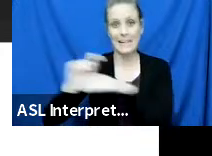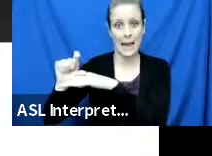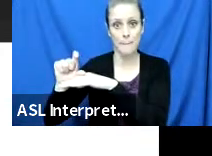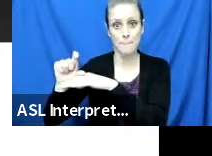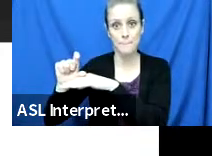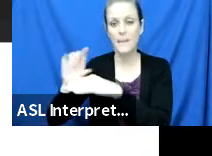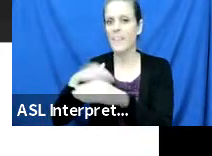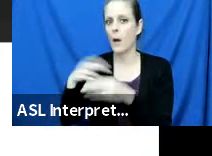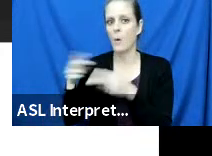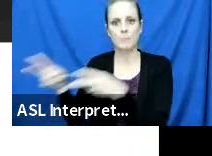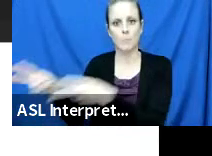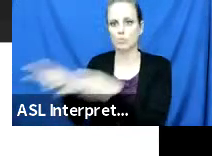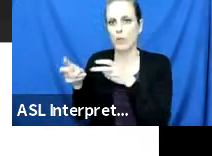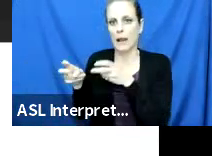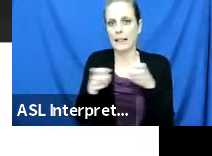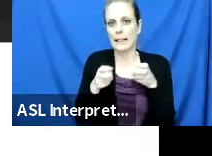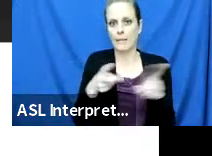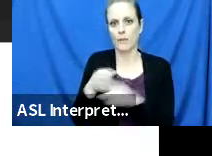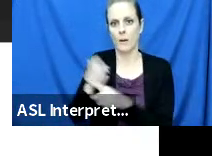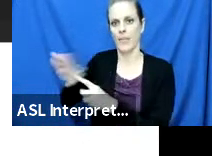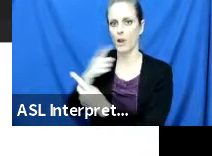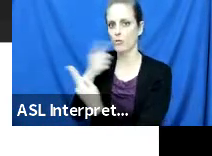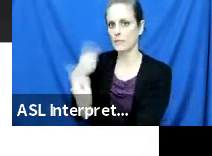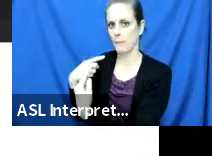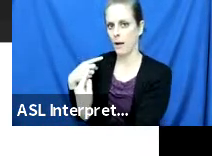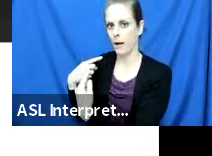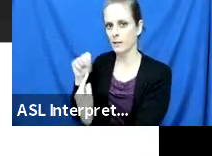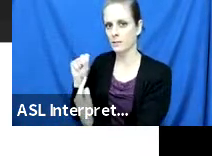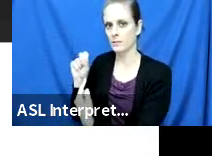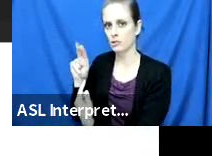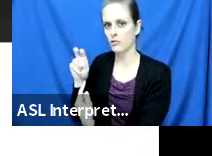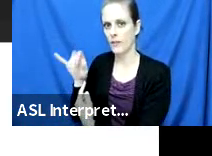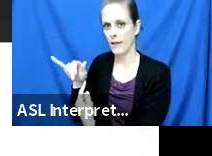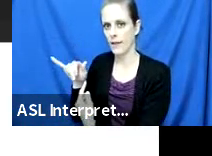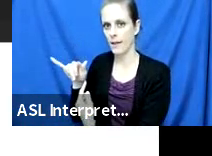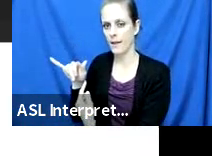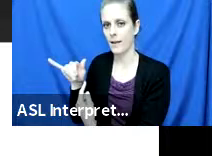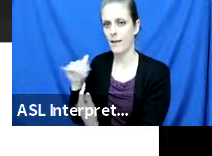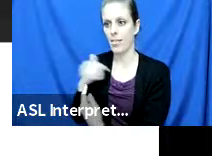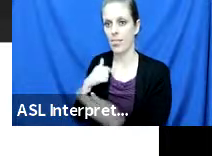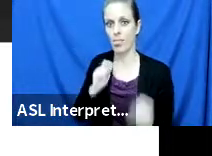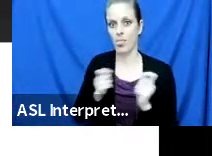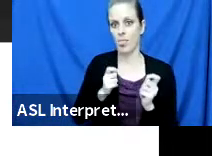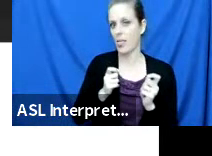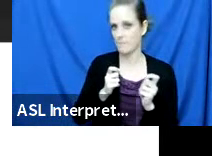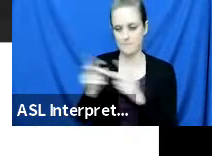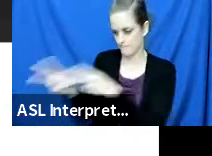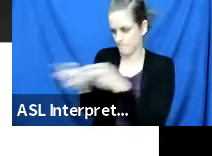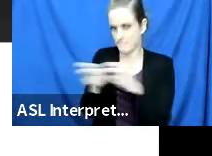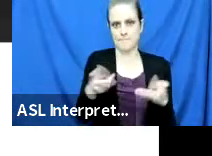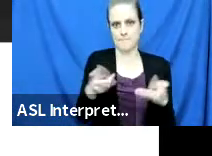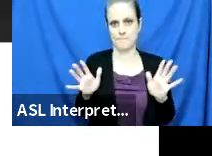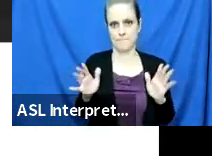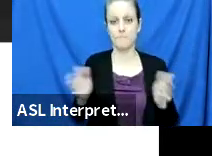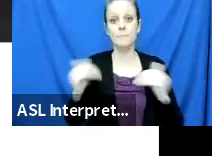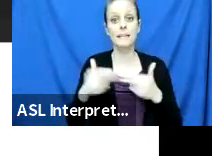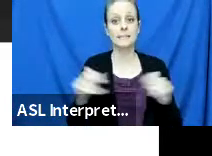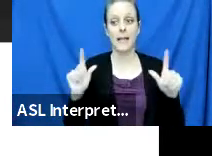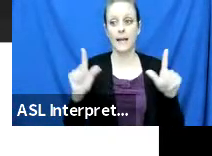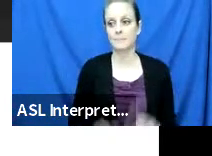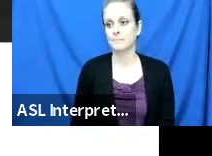was pulled directly from people's filling out of the survey. Next slide.